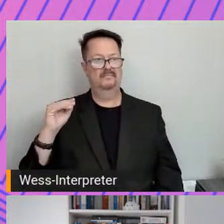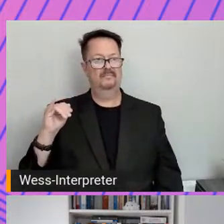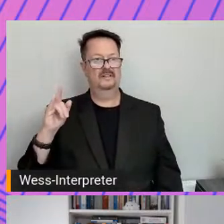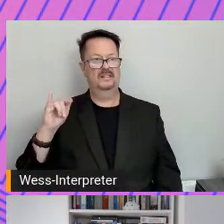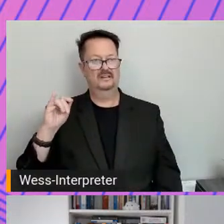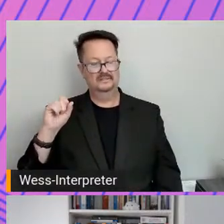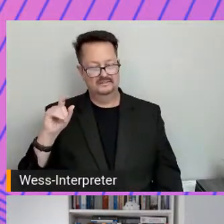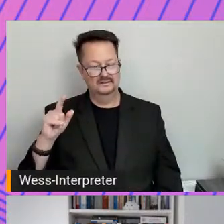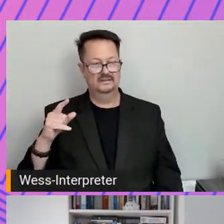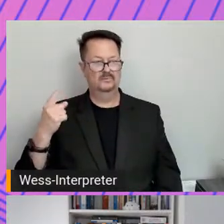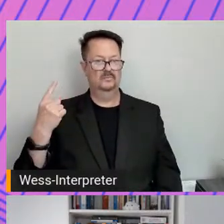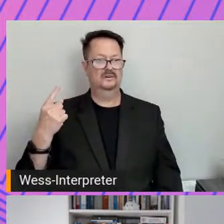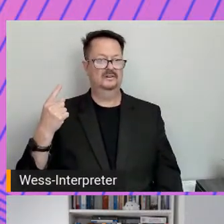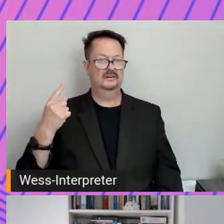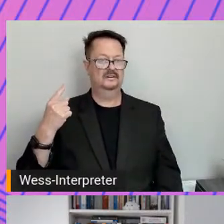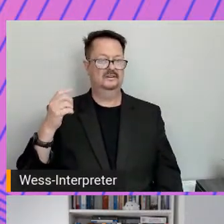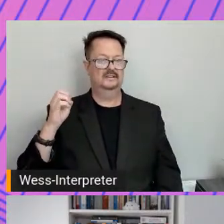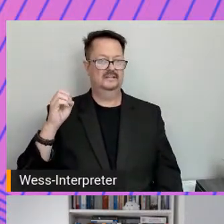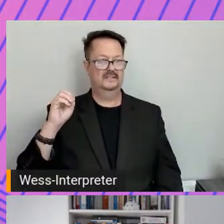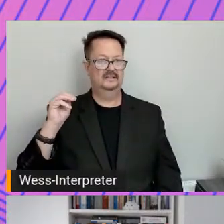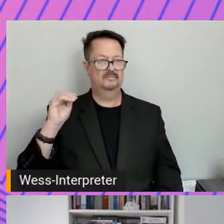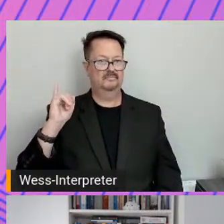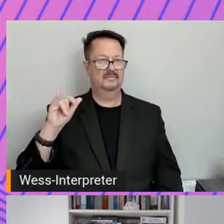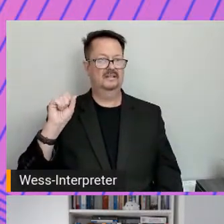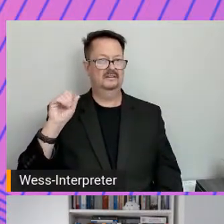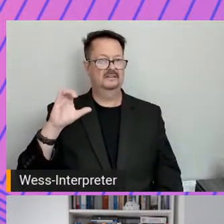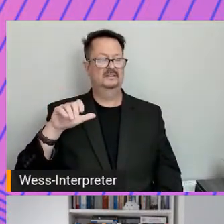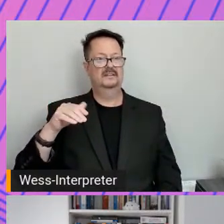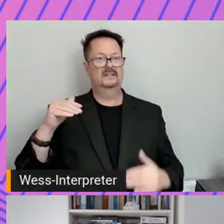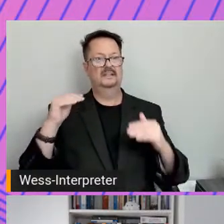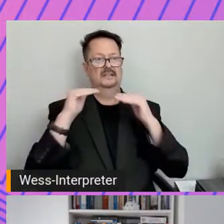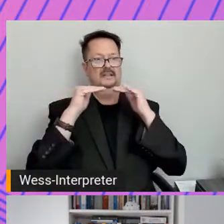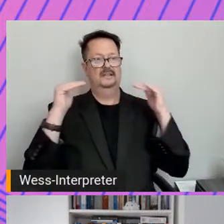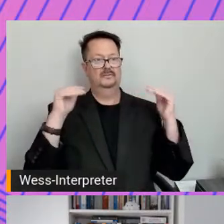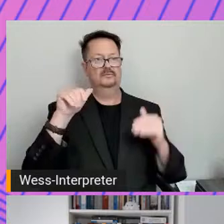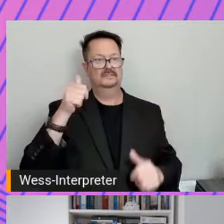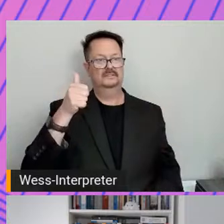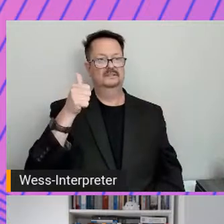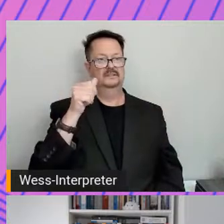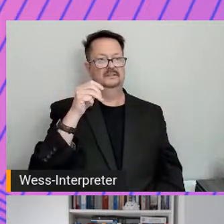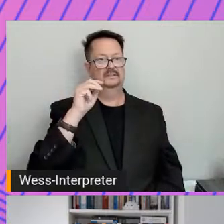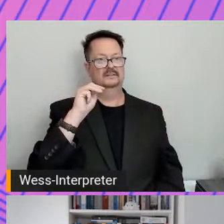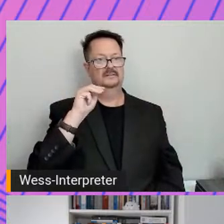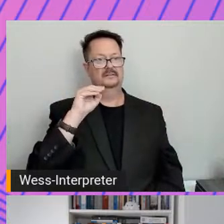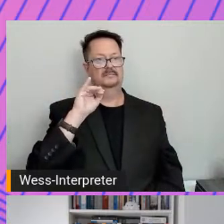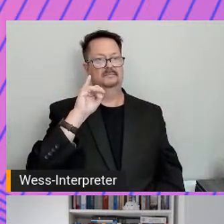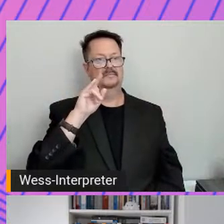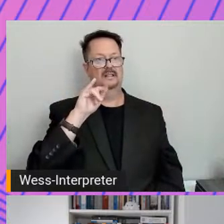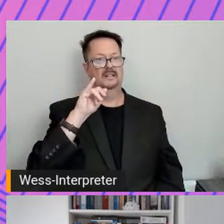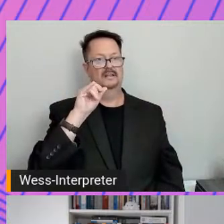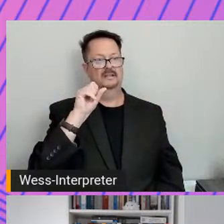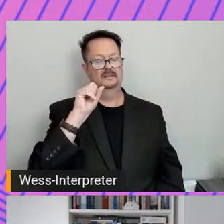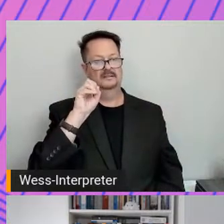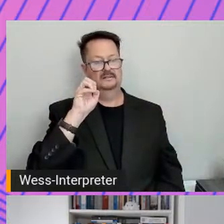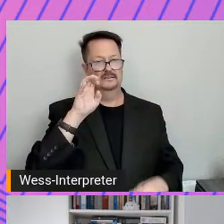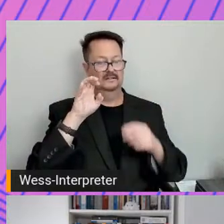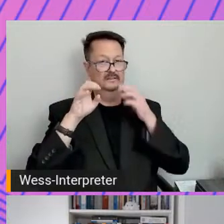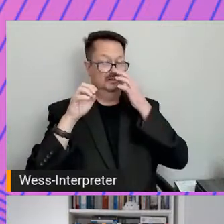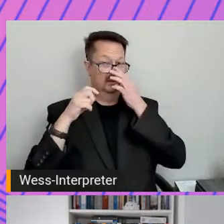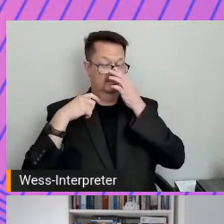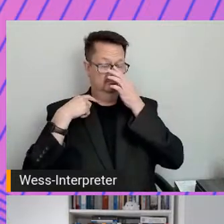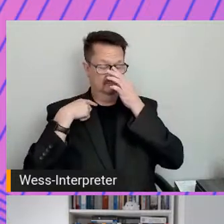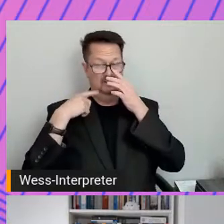8 milliseconds equals 10 milliseconds. And so what this means is I can actually execute this